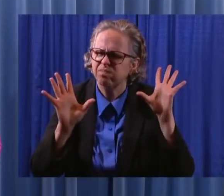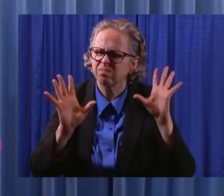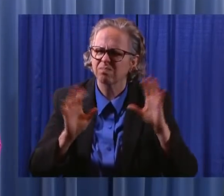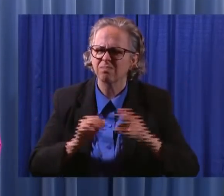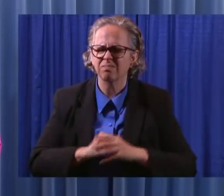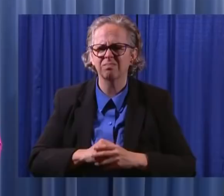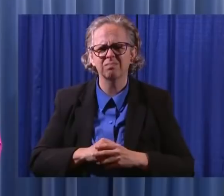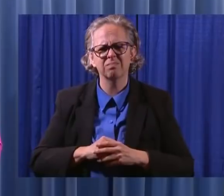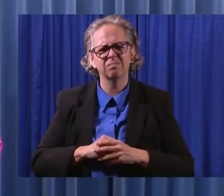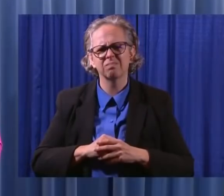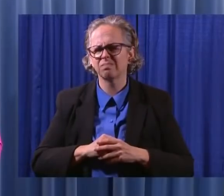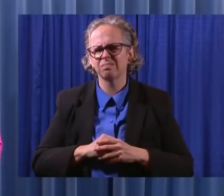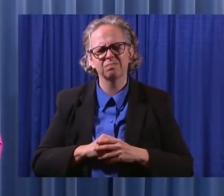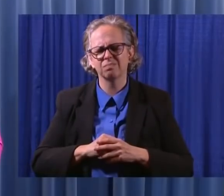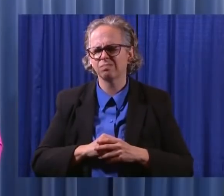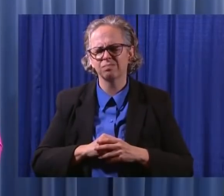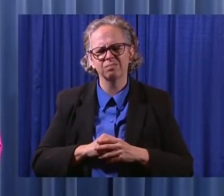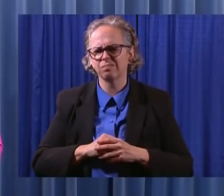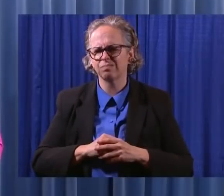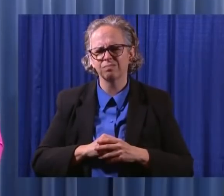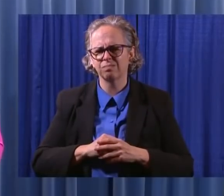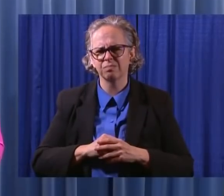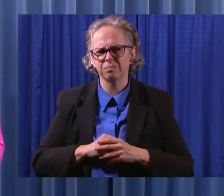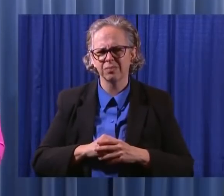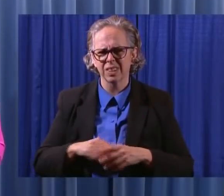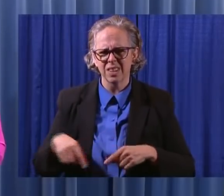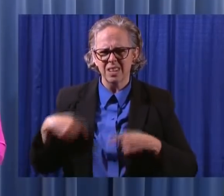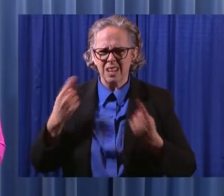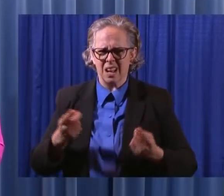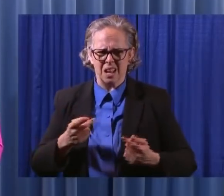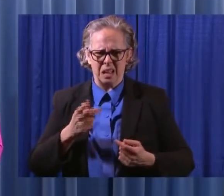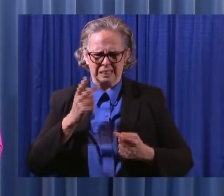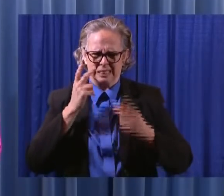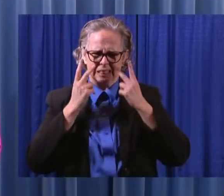we have seen businesses vandalized.